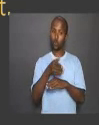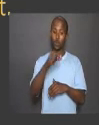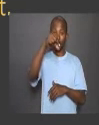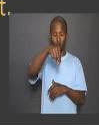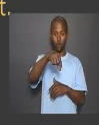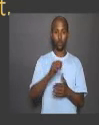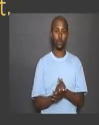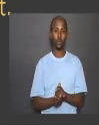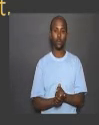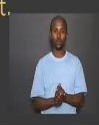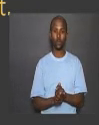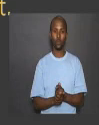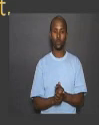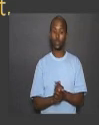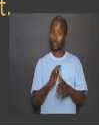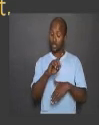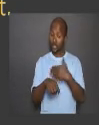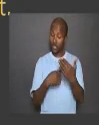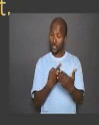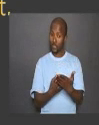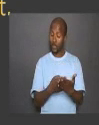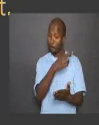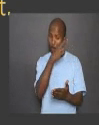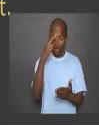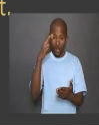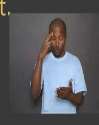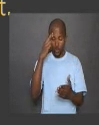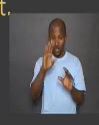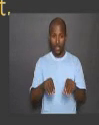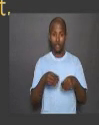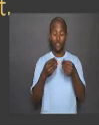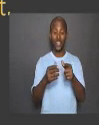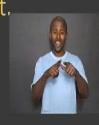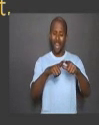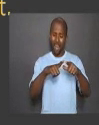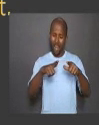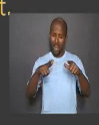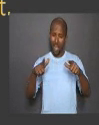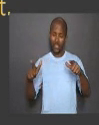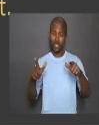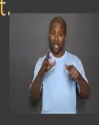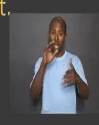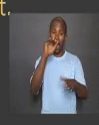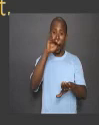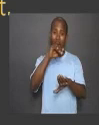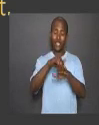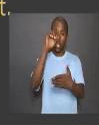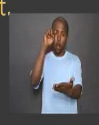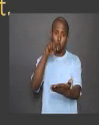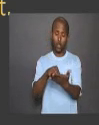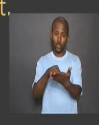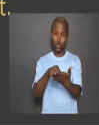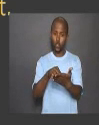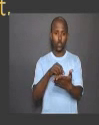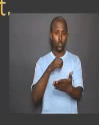Q. This is because given a line and a point not on